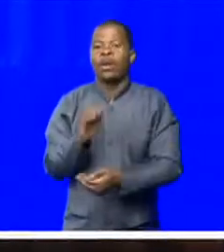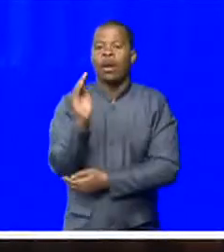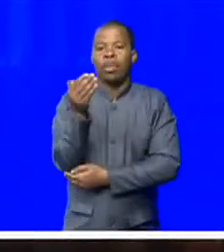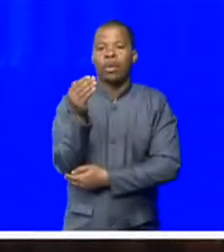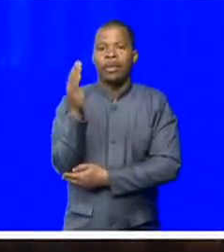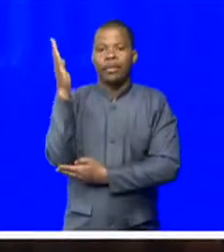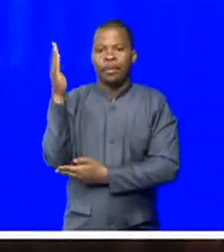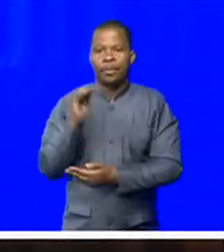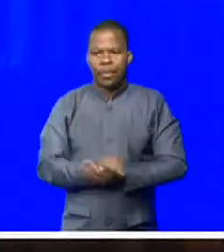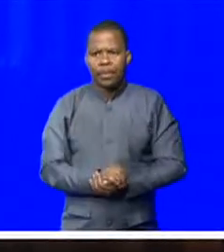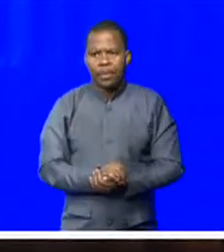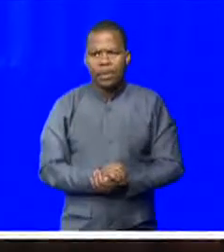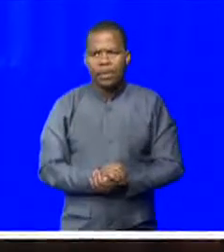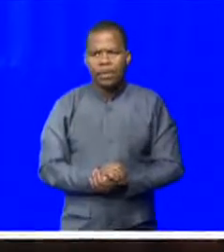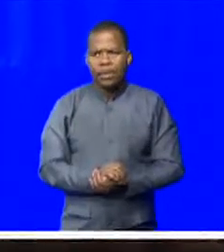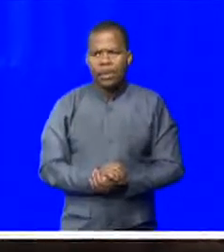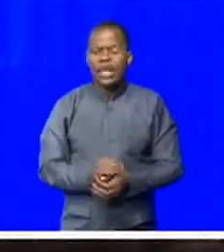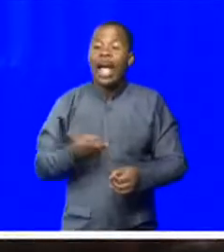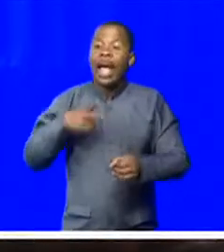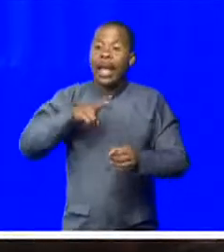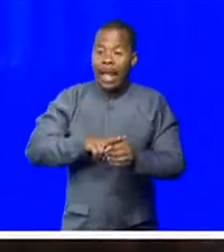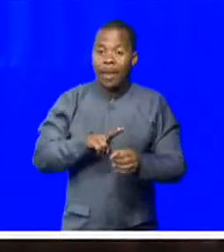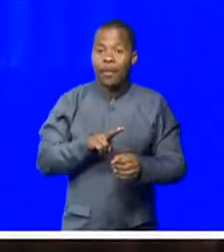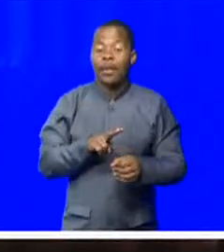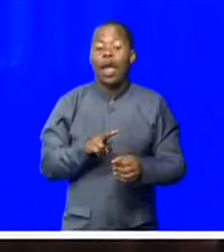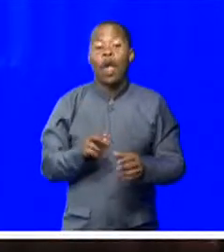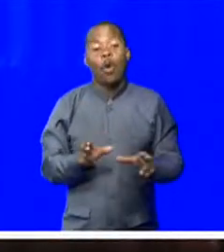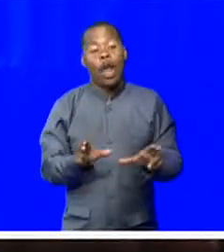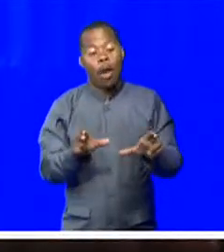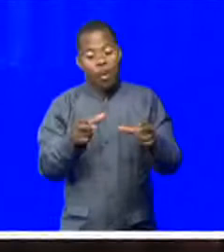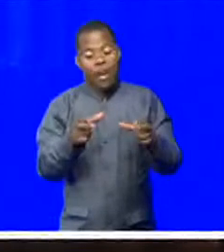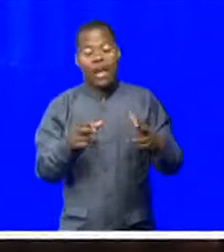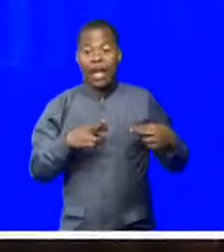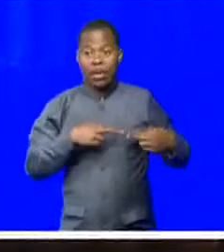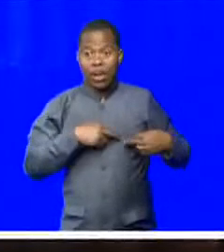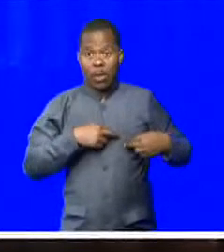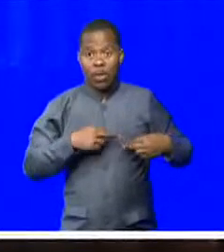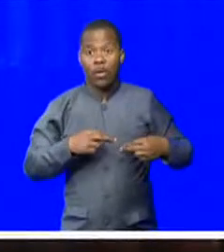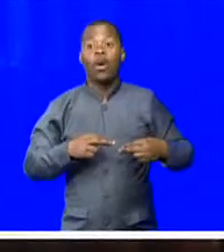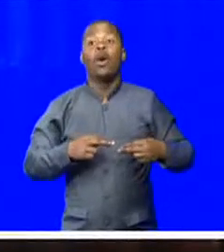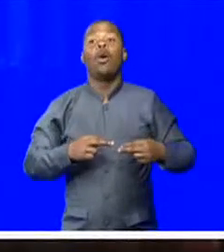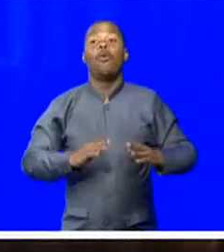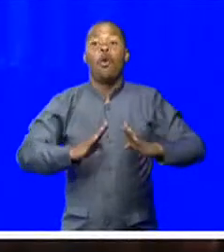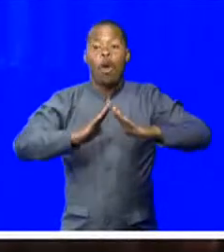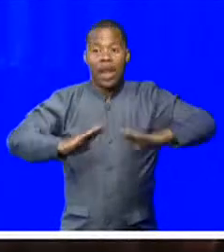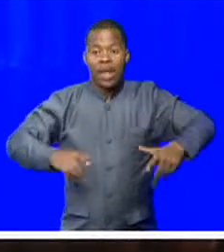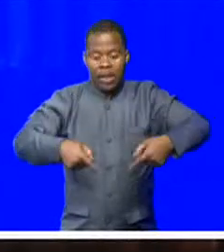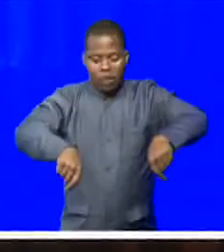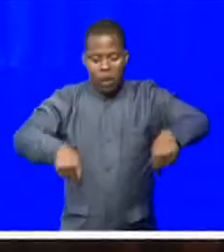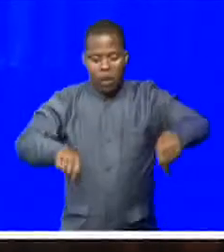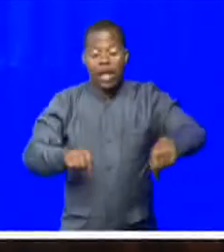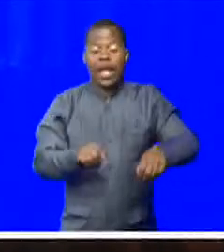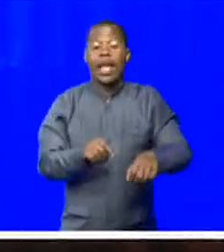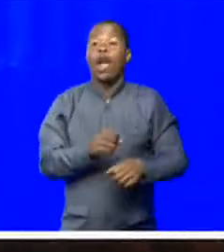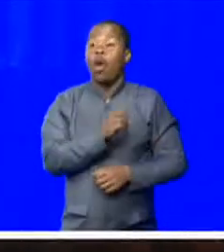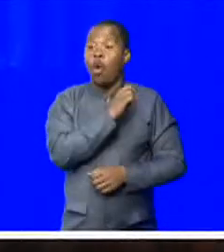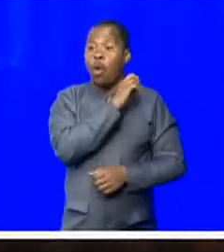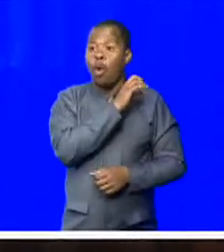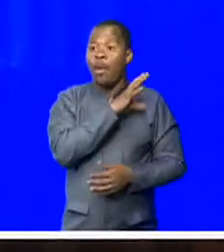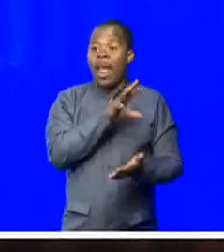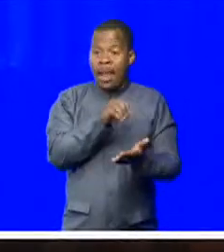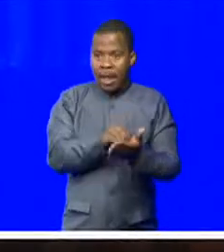sethu sabasinyele sikhalo sethu portfolio nokunye singete sakuthinza kakhulu ngoba naleli